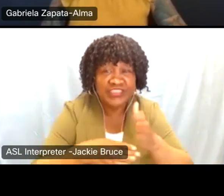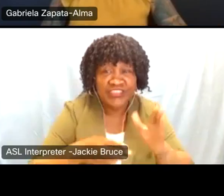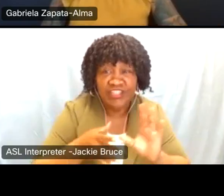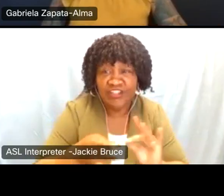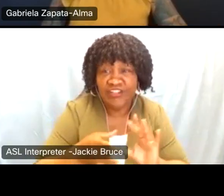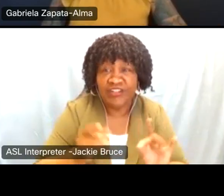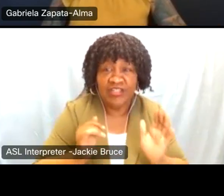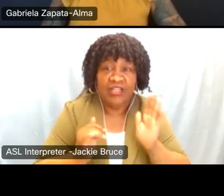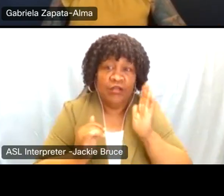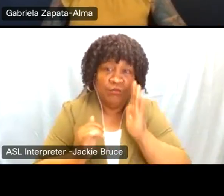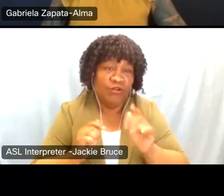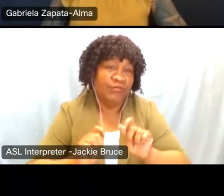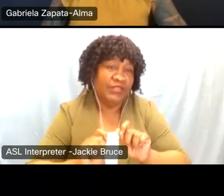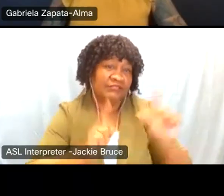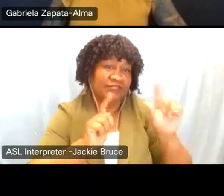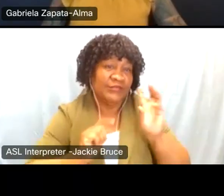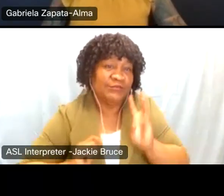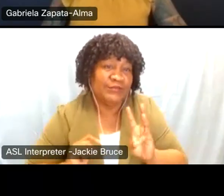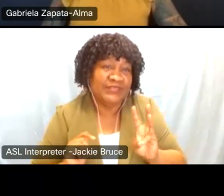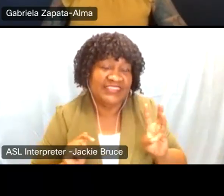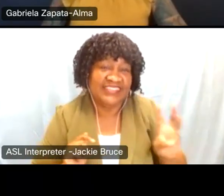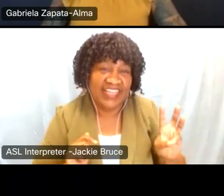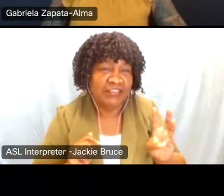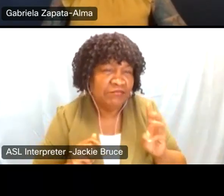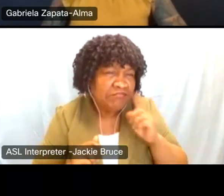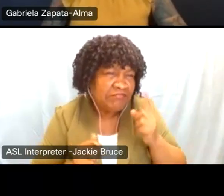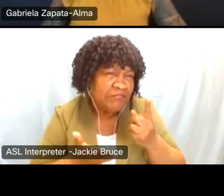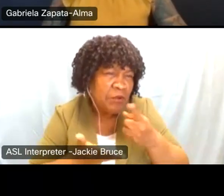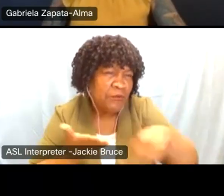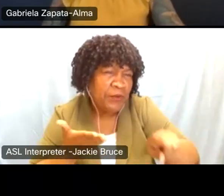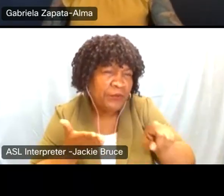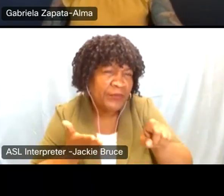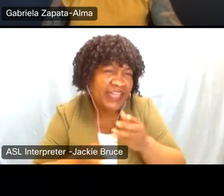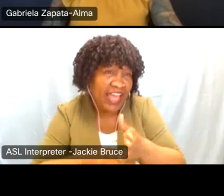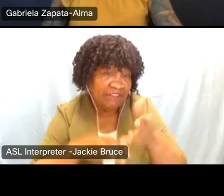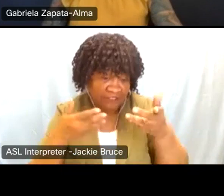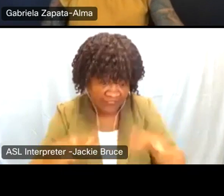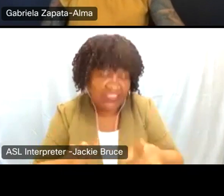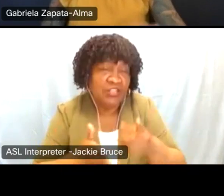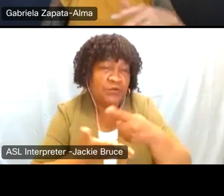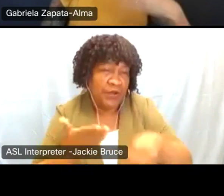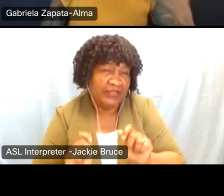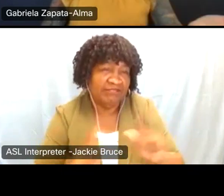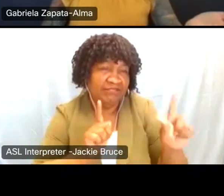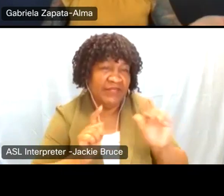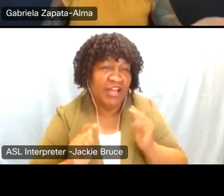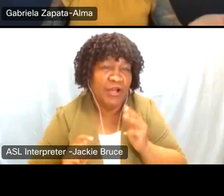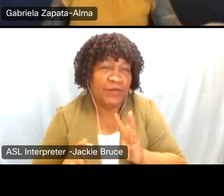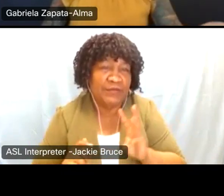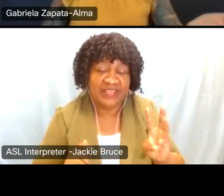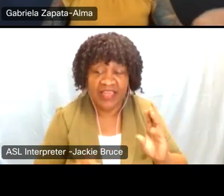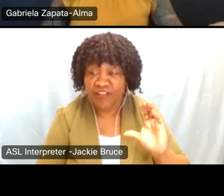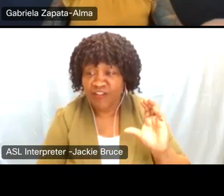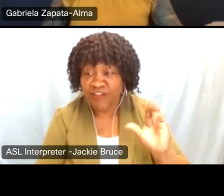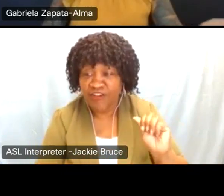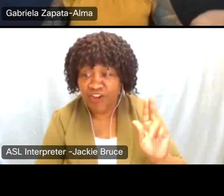recording will be up on our website. Usually goes up about a week or so afterwards. So Carla is going to go ahead,